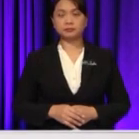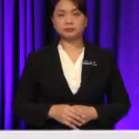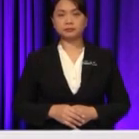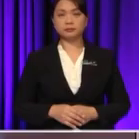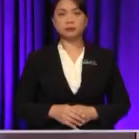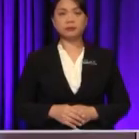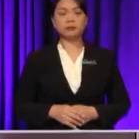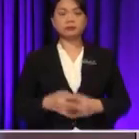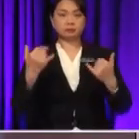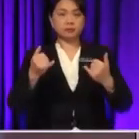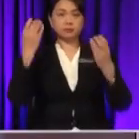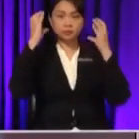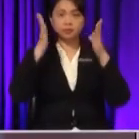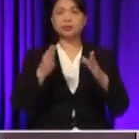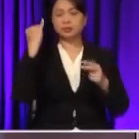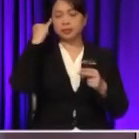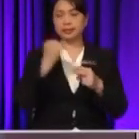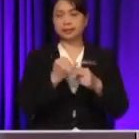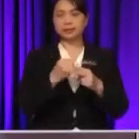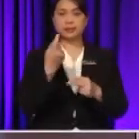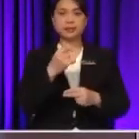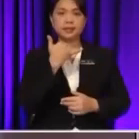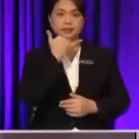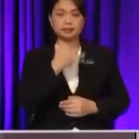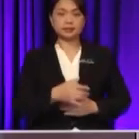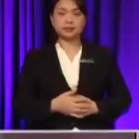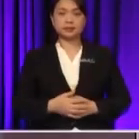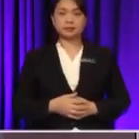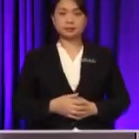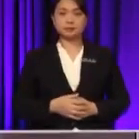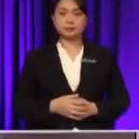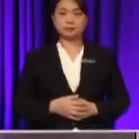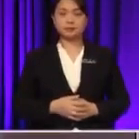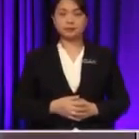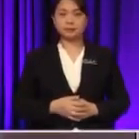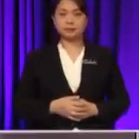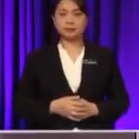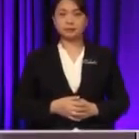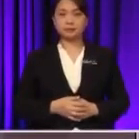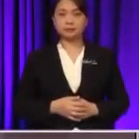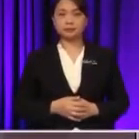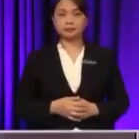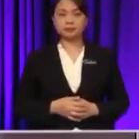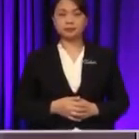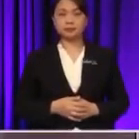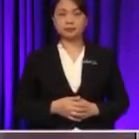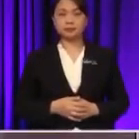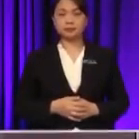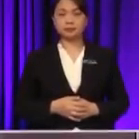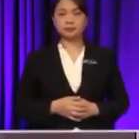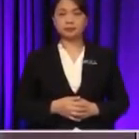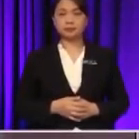the errors. Okay, I can choose only the best and good quality ingredients for my home-cooked food. So this is supposed to be written with a